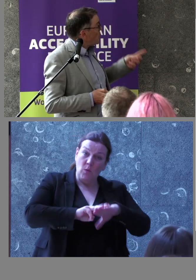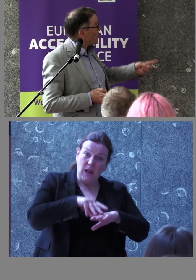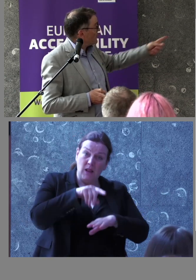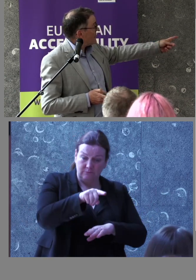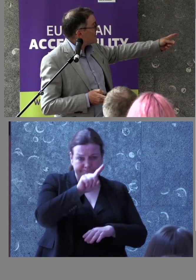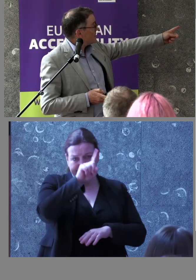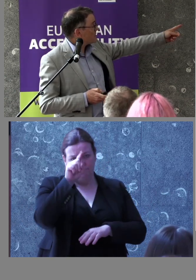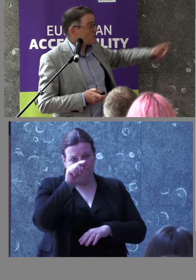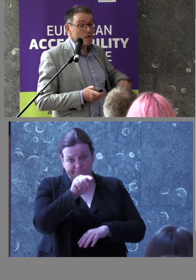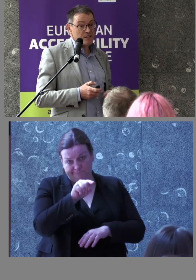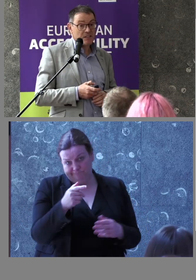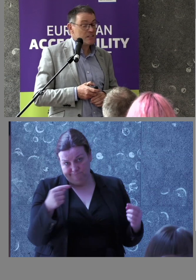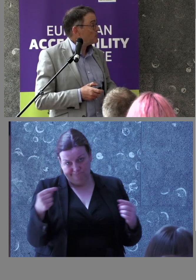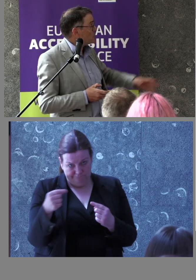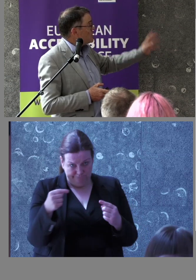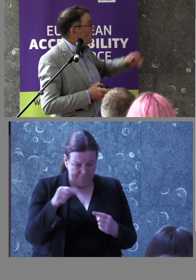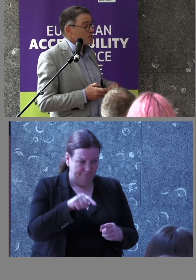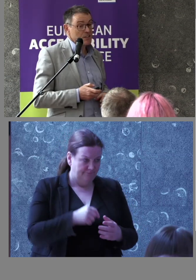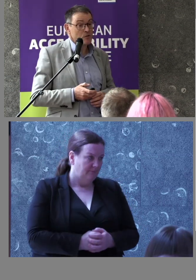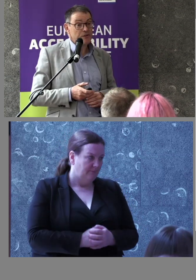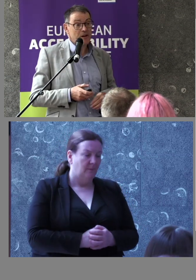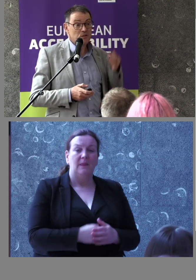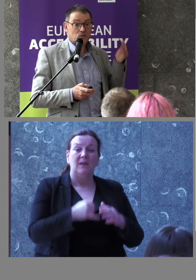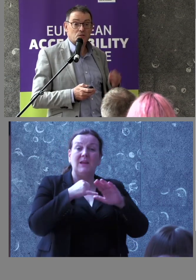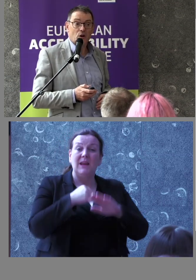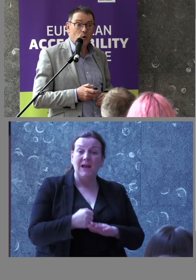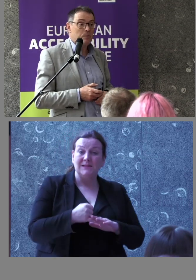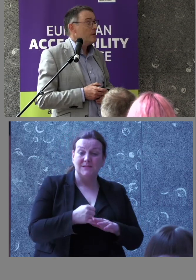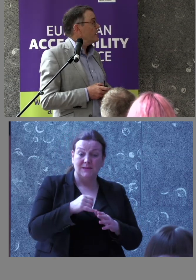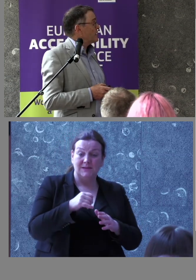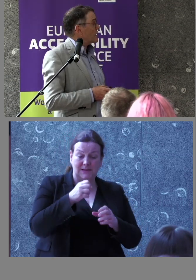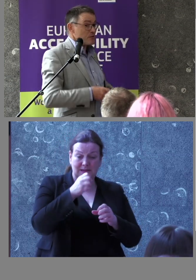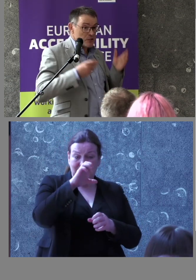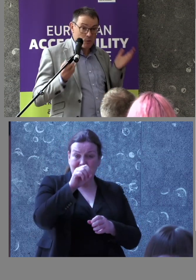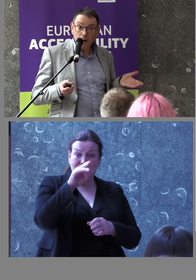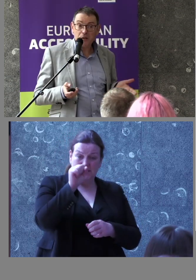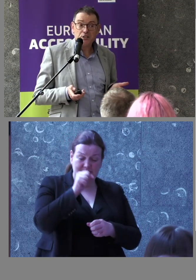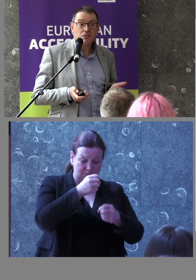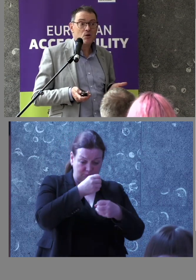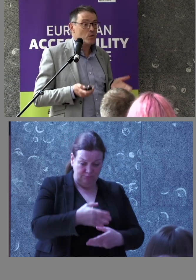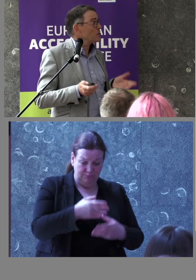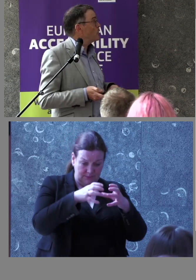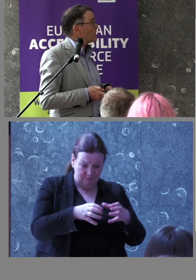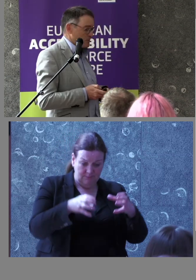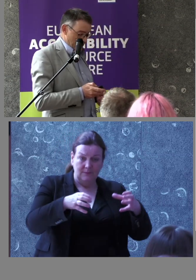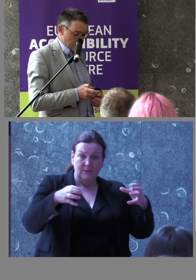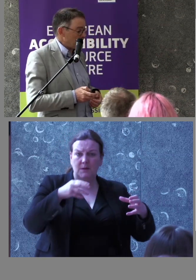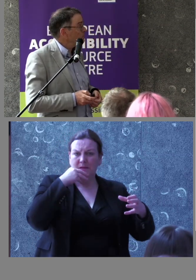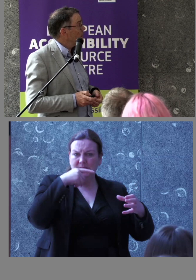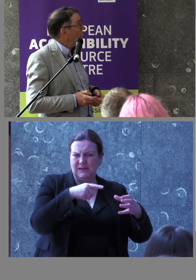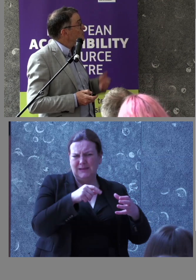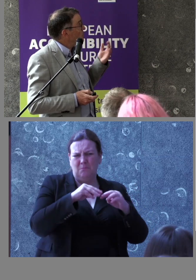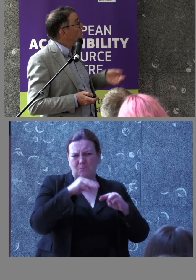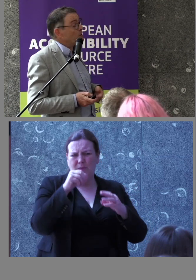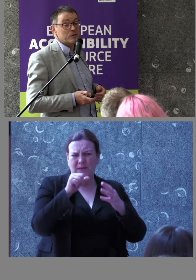people. And do we serve them well? And that's debatable. And obviously it's growing. The last census in 2016, it was